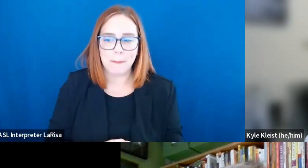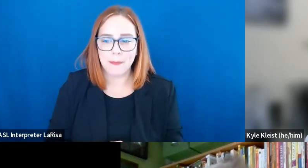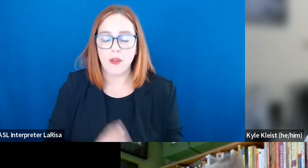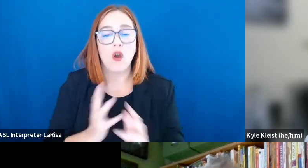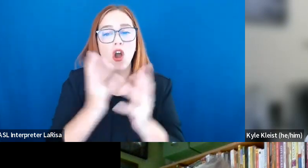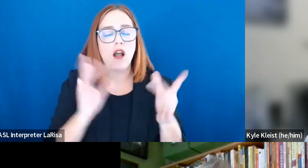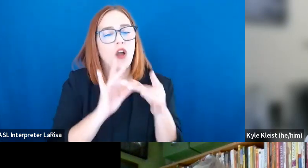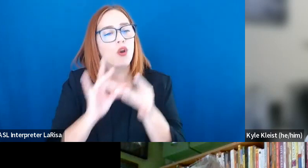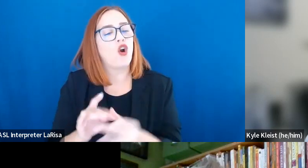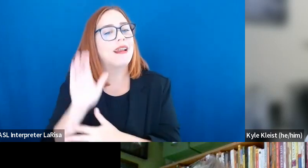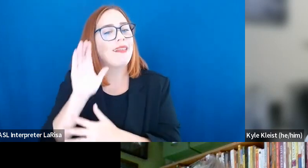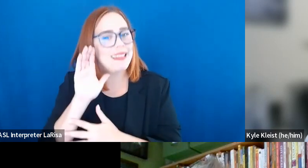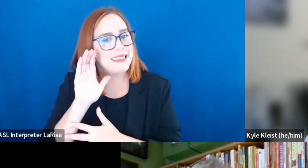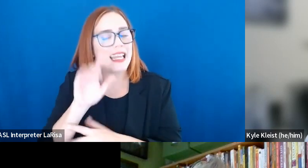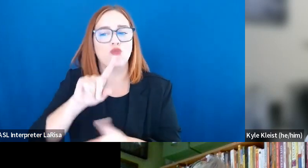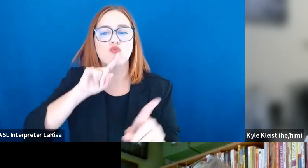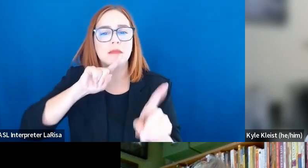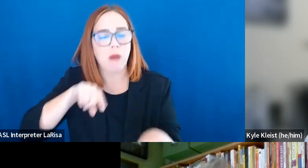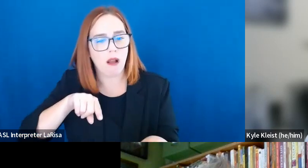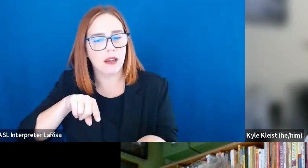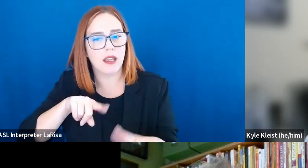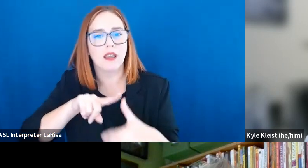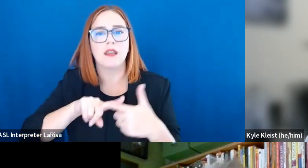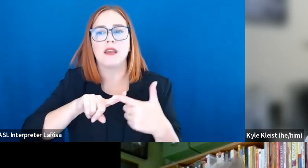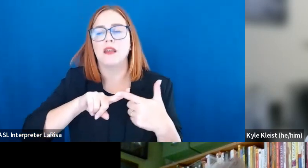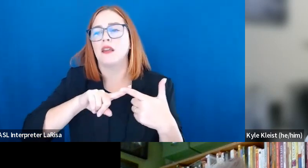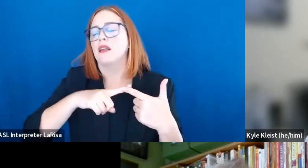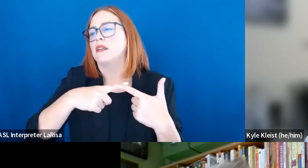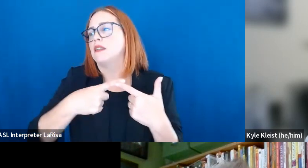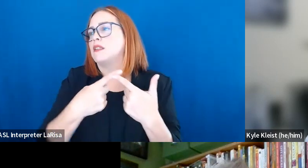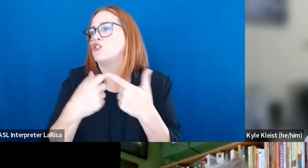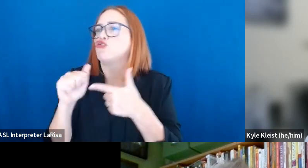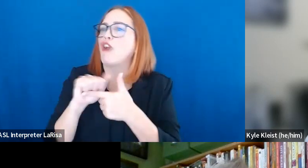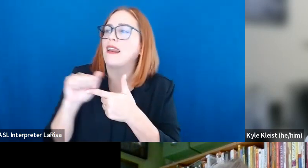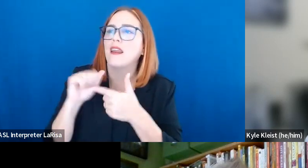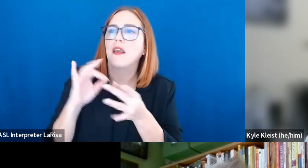and responding, and then some training about